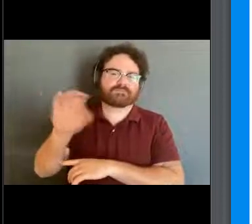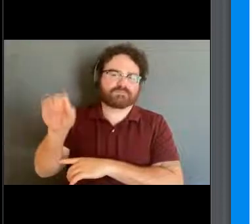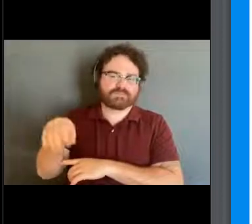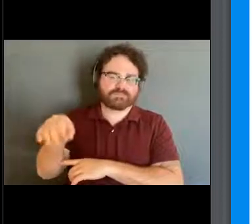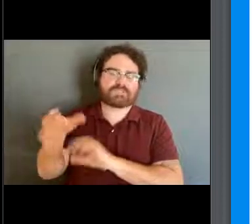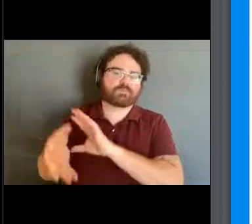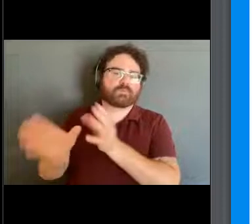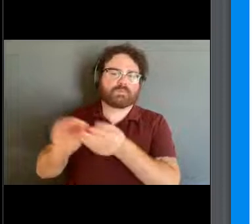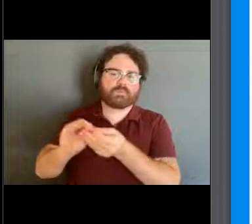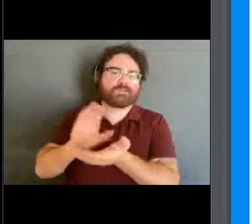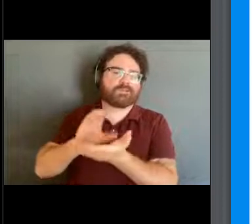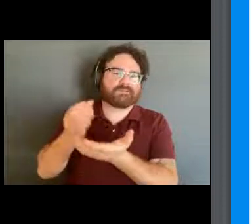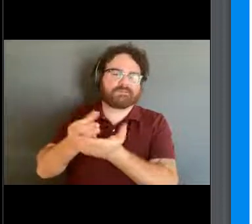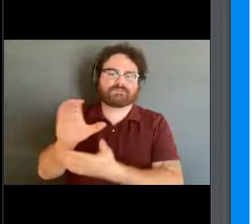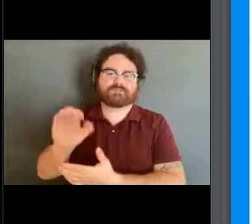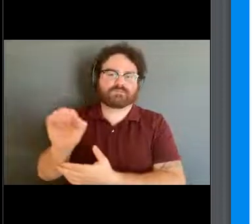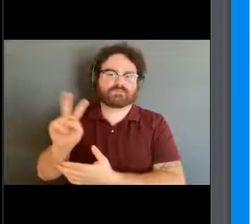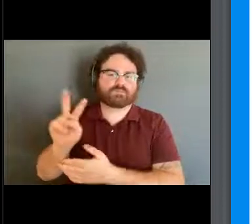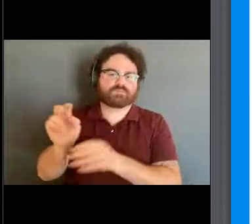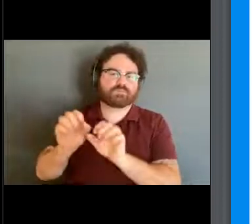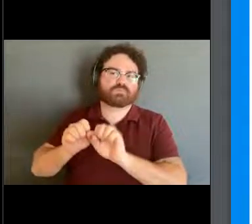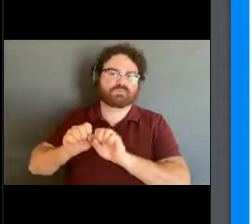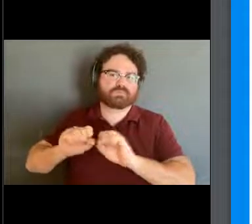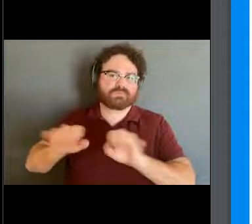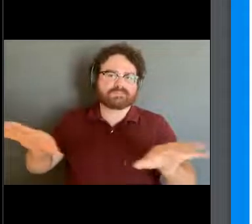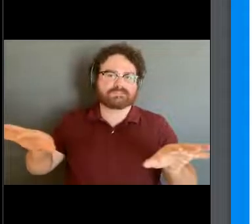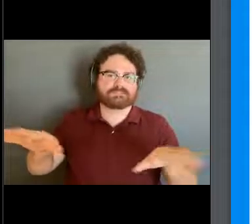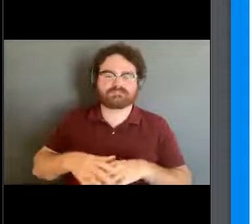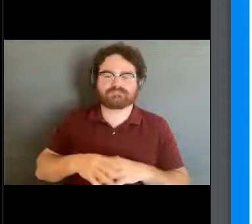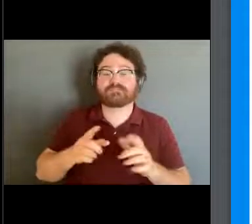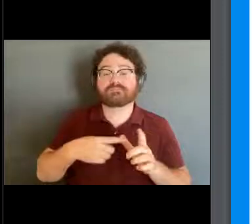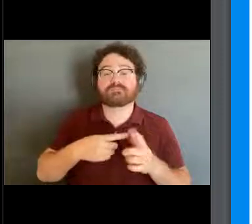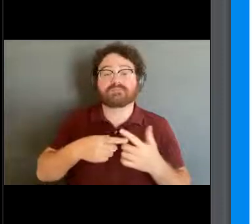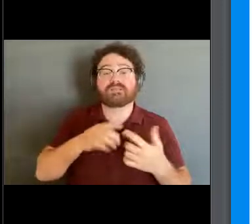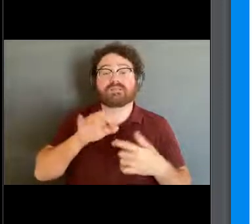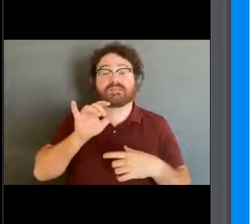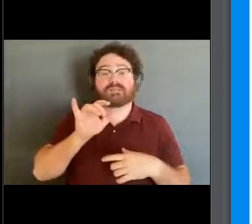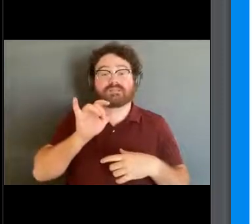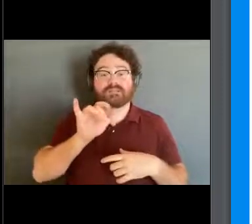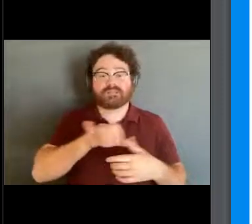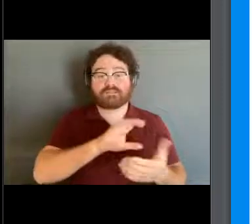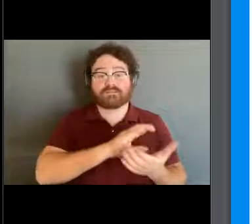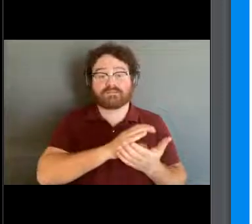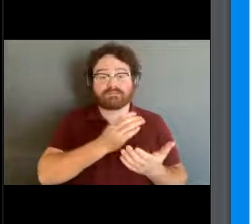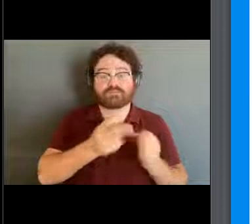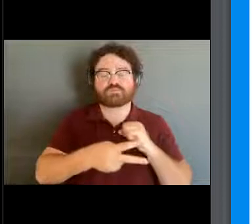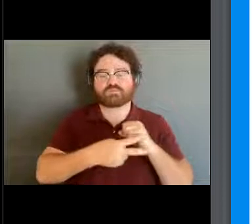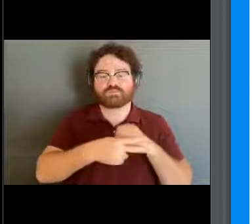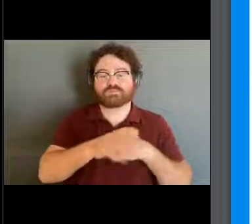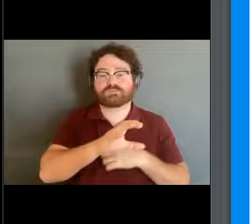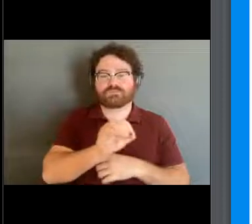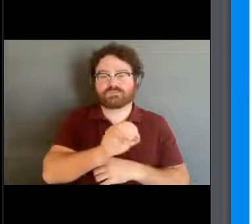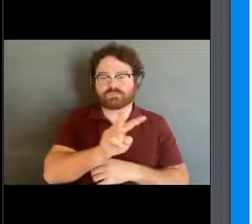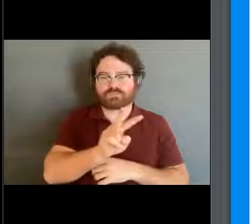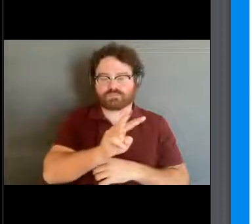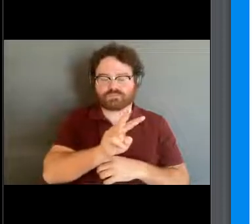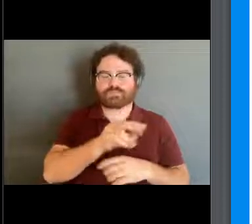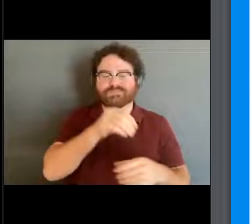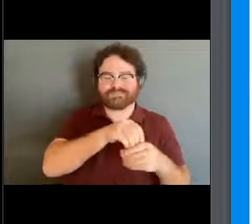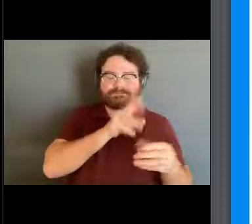released. And that the storage of that carbon dioxide in the ocean varies from one decade to